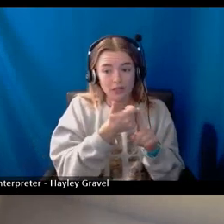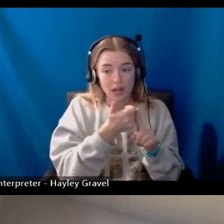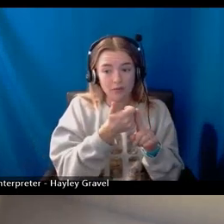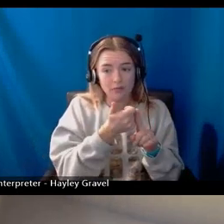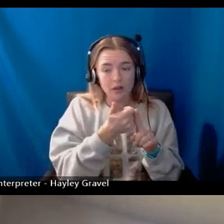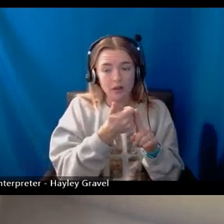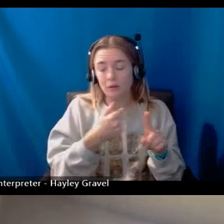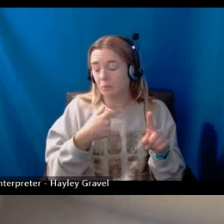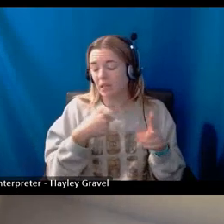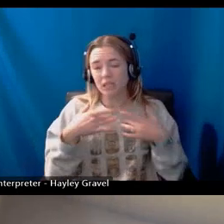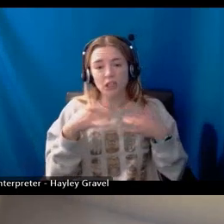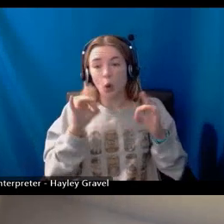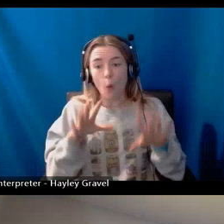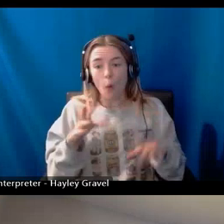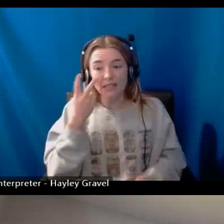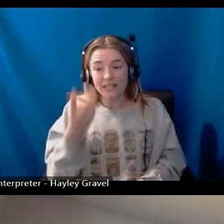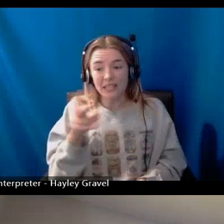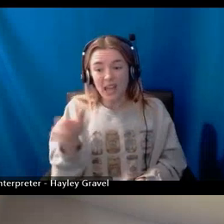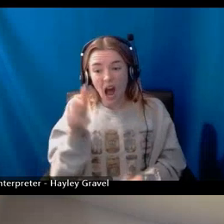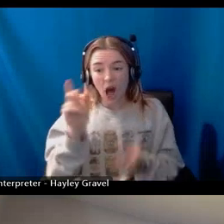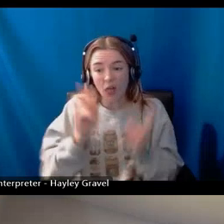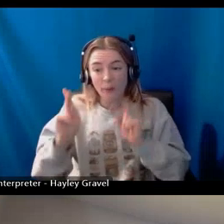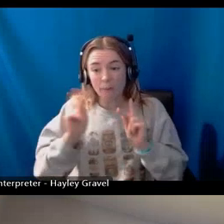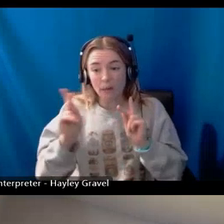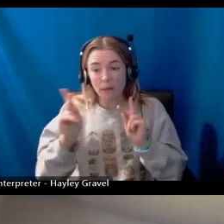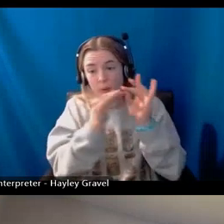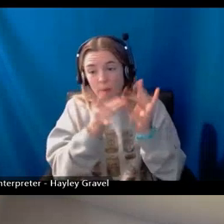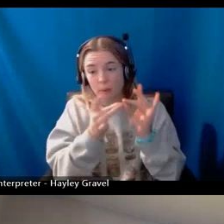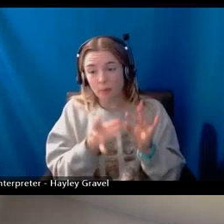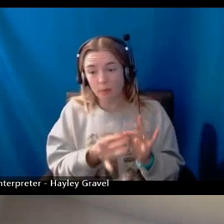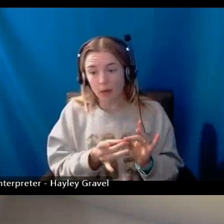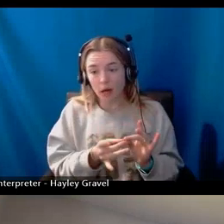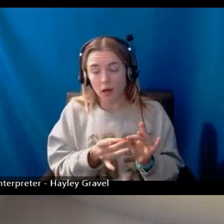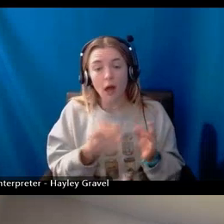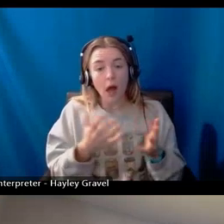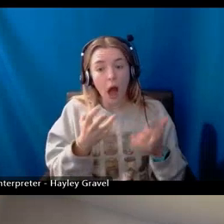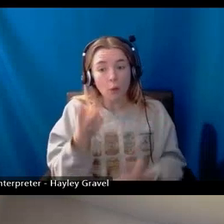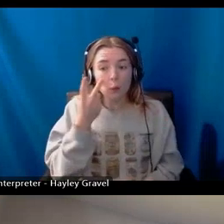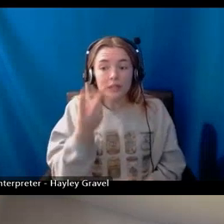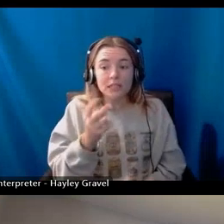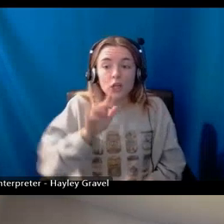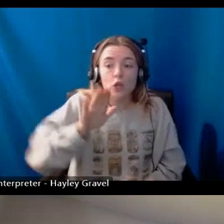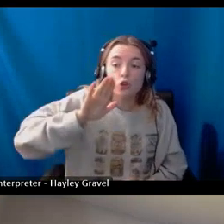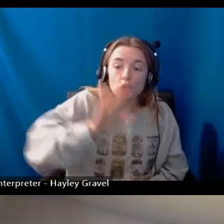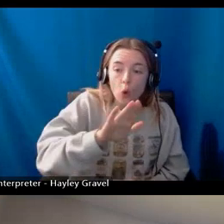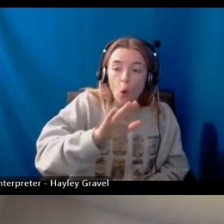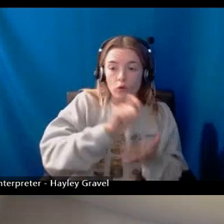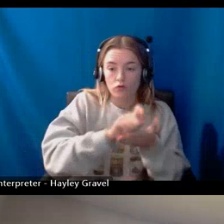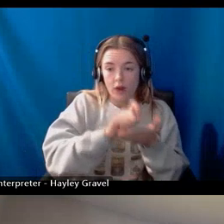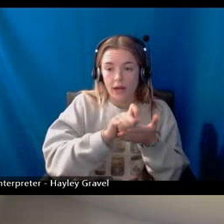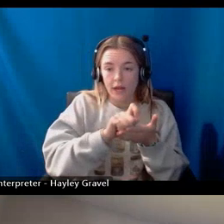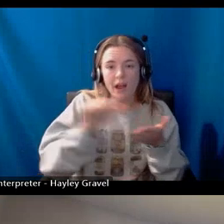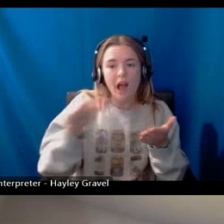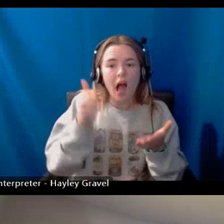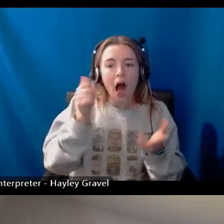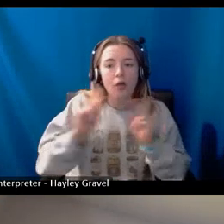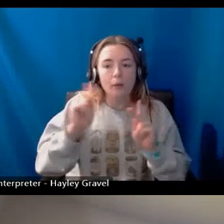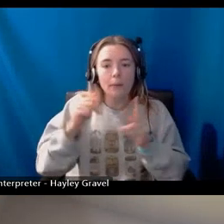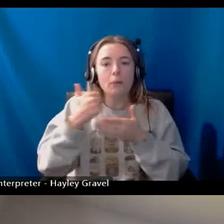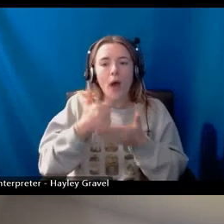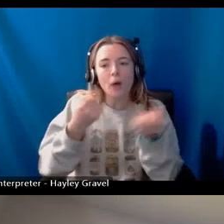I don't want to see sources. I want to see your writing with sources infused in your argument. So I think that's a good